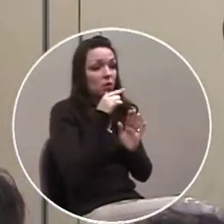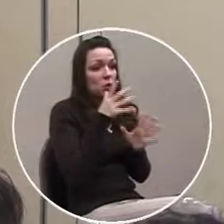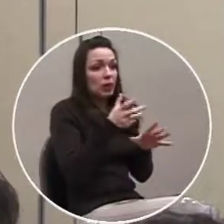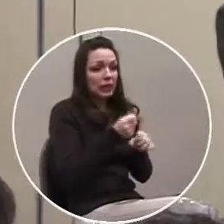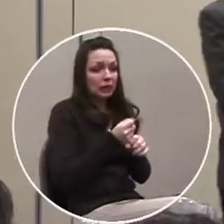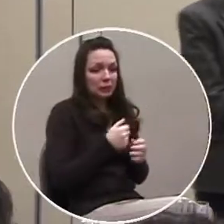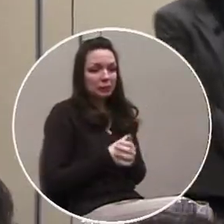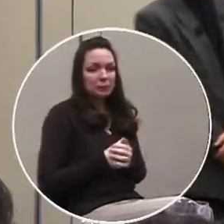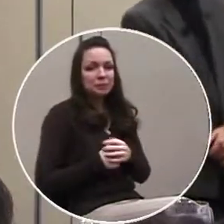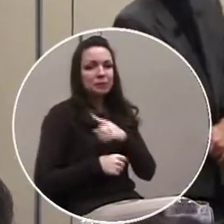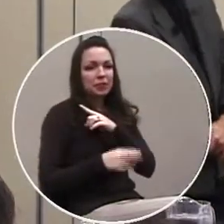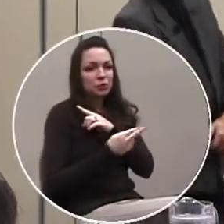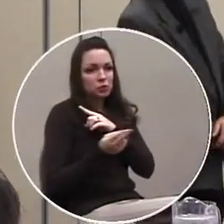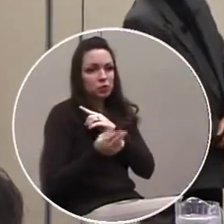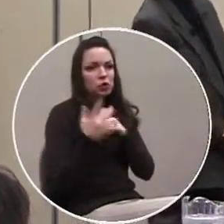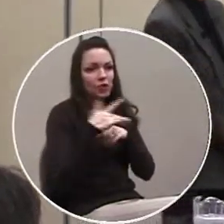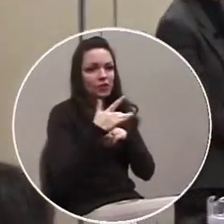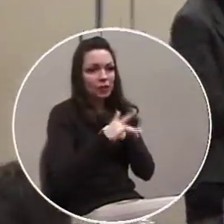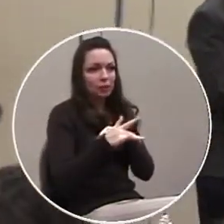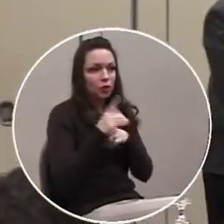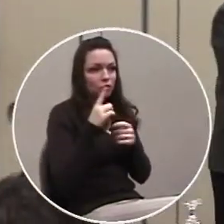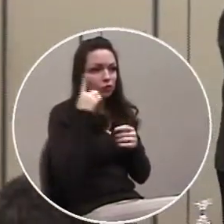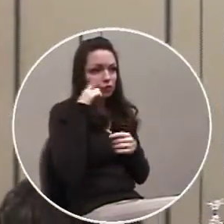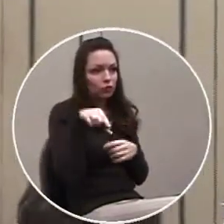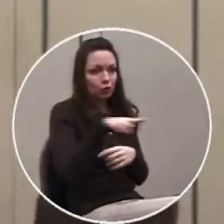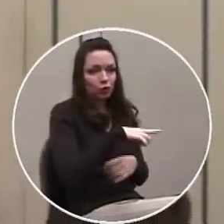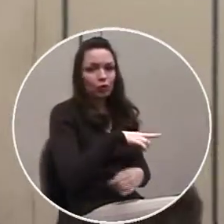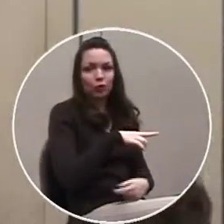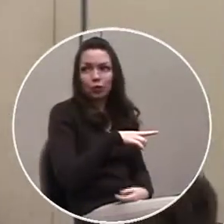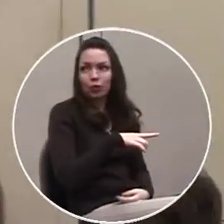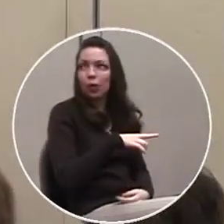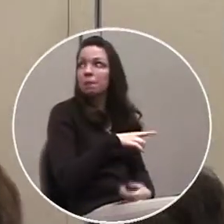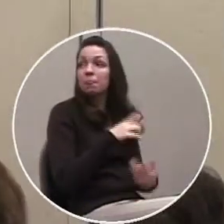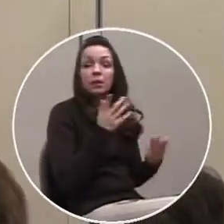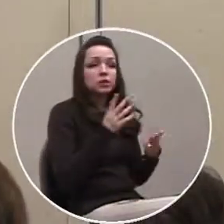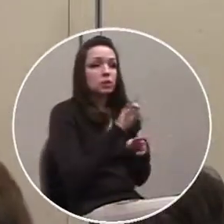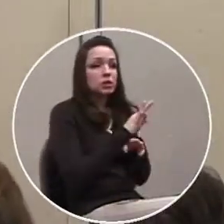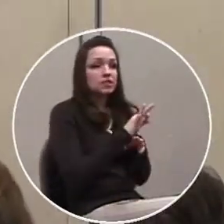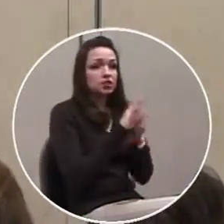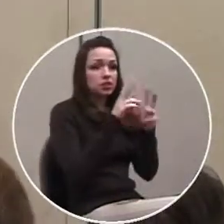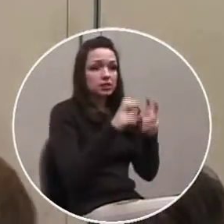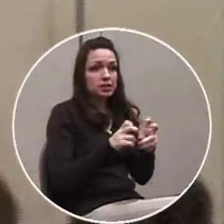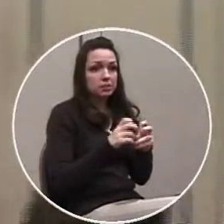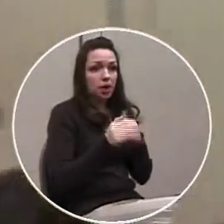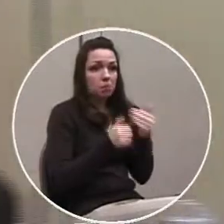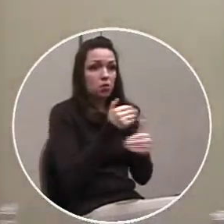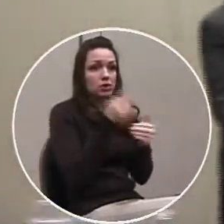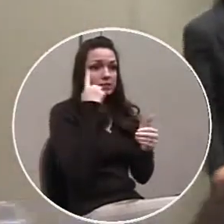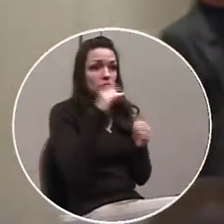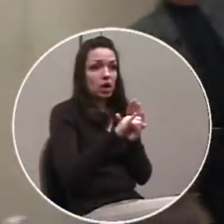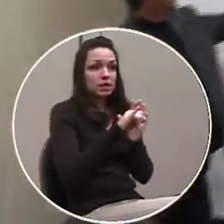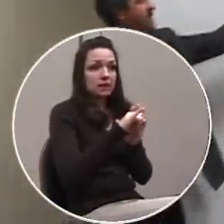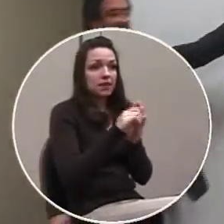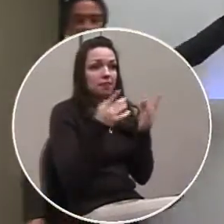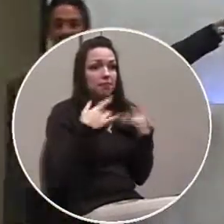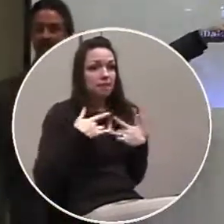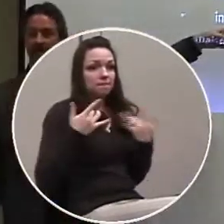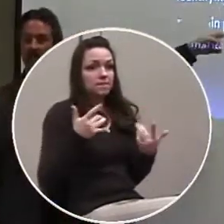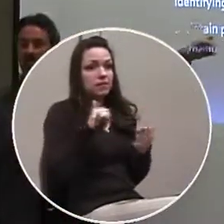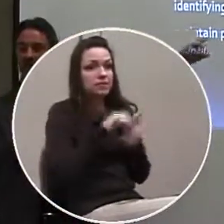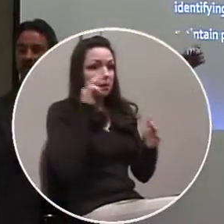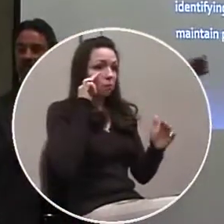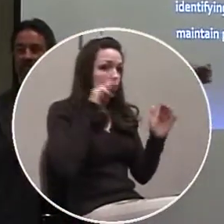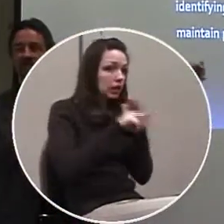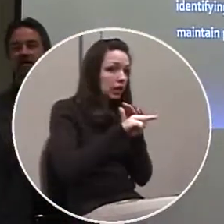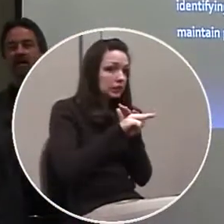so these resources are available to you. What is functional assessment? A process for identifying the events that reliably